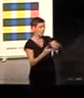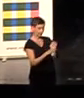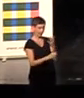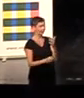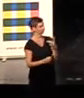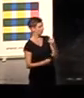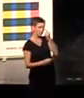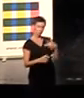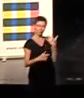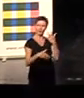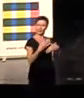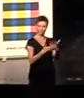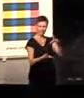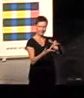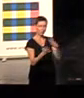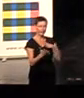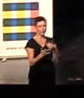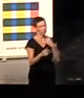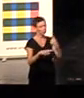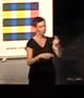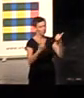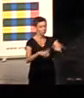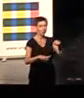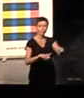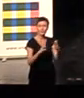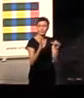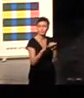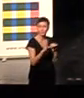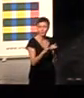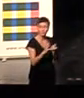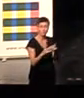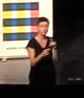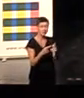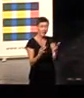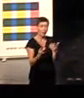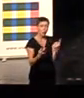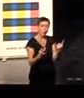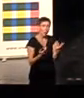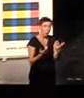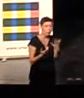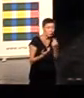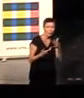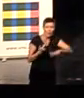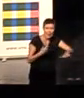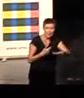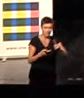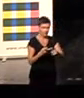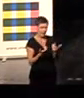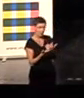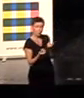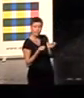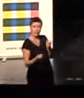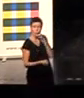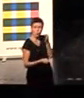livable we niet de soap ferry compleet questions like us' watermanagement food production